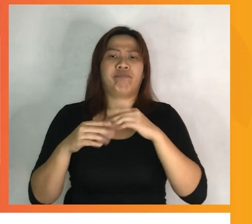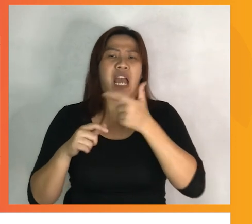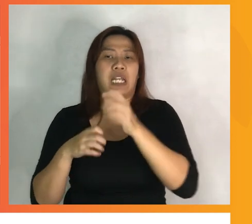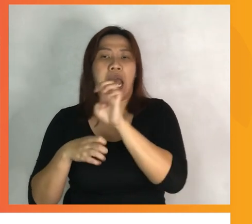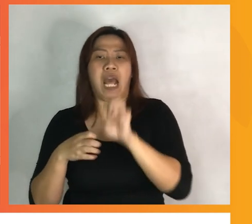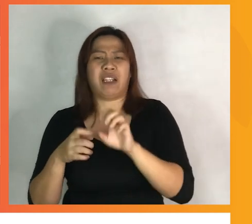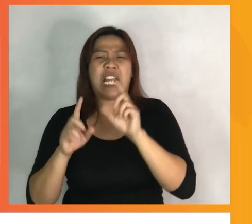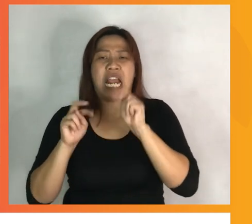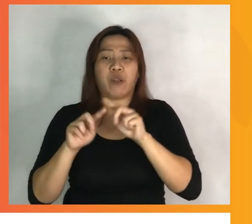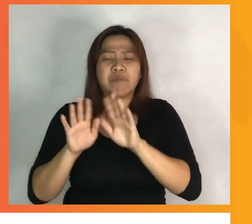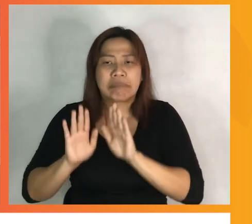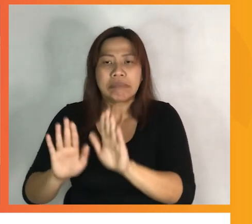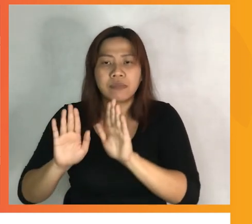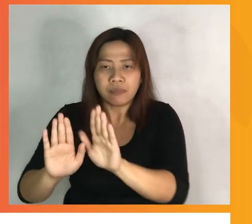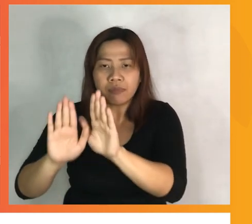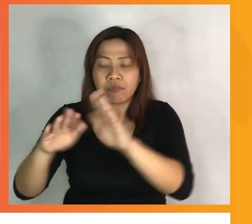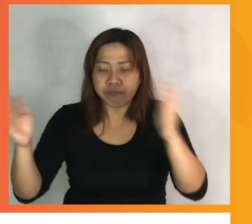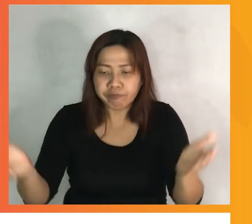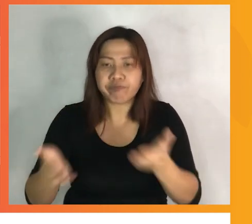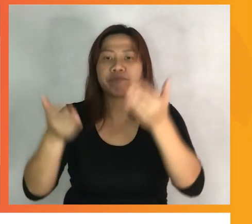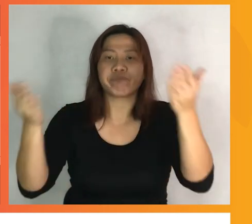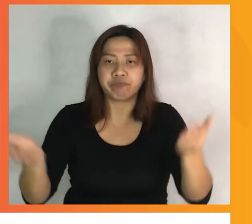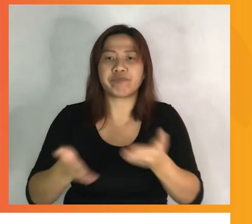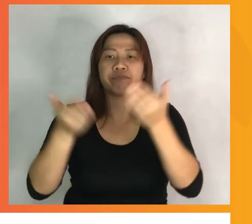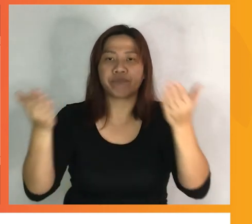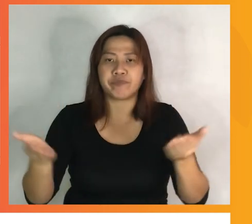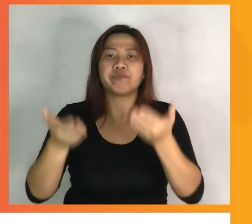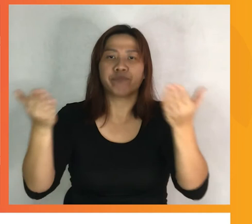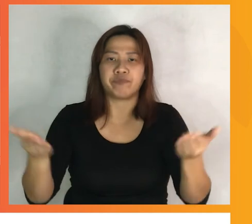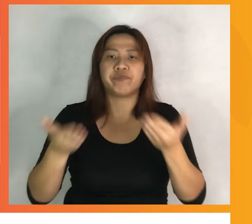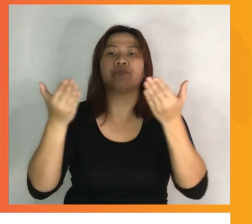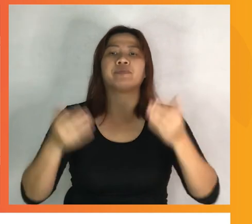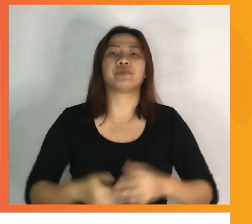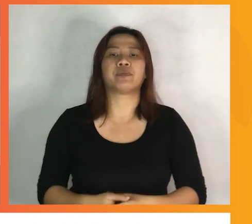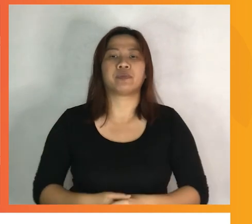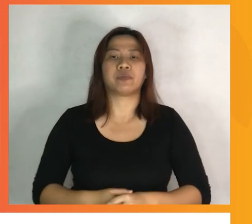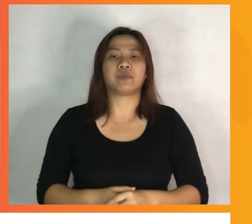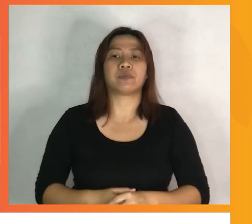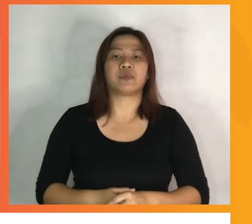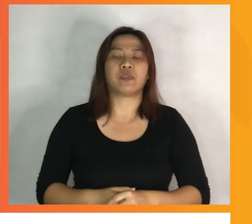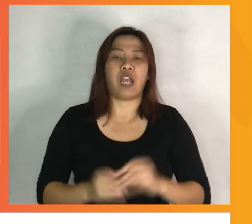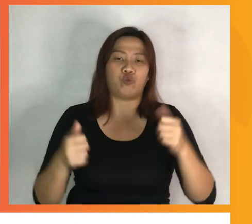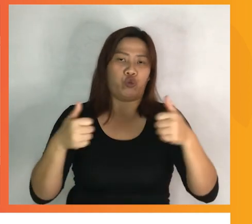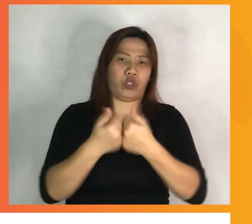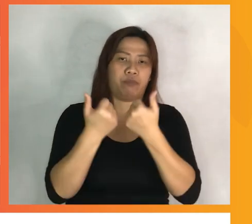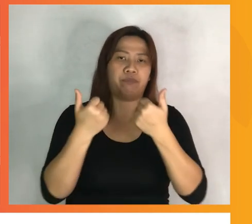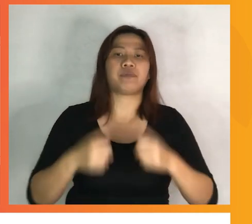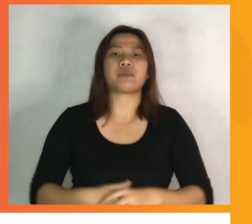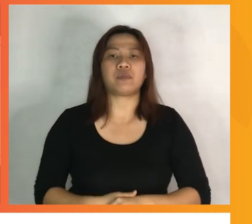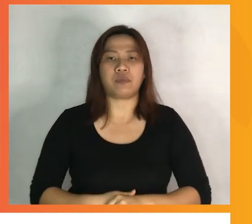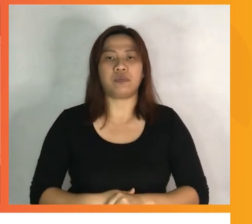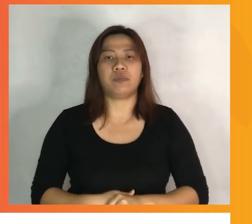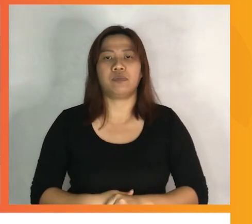other end of the scale may be needing to be pushed and encouraged